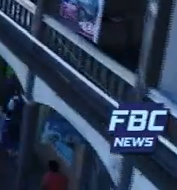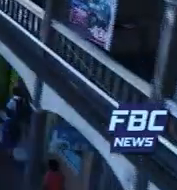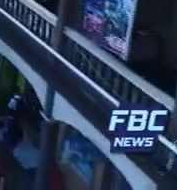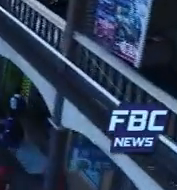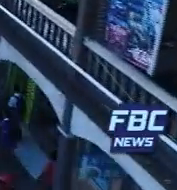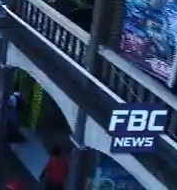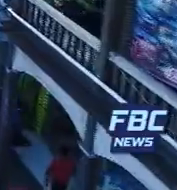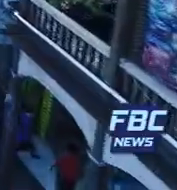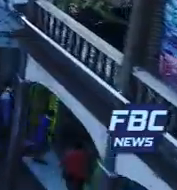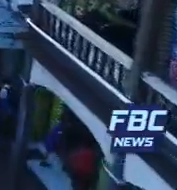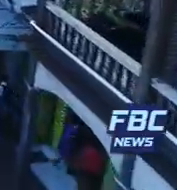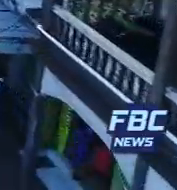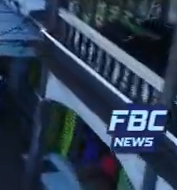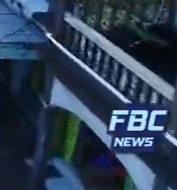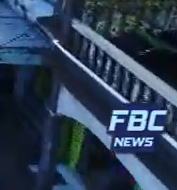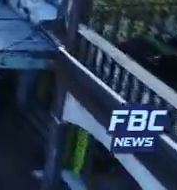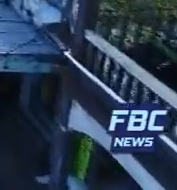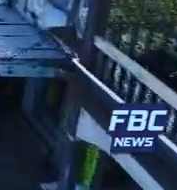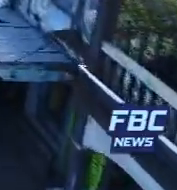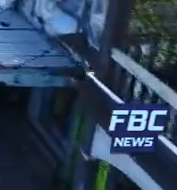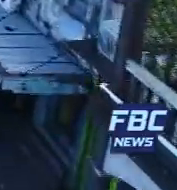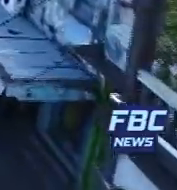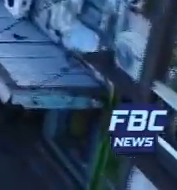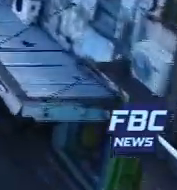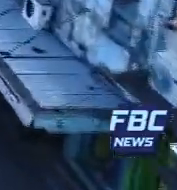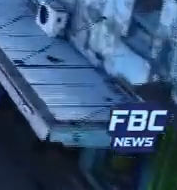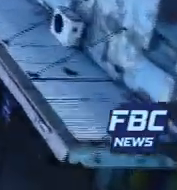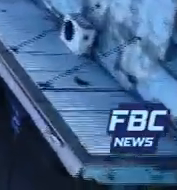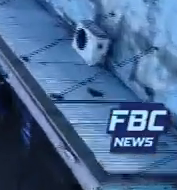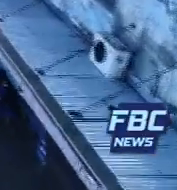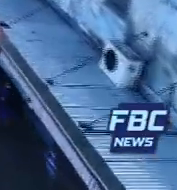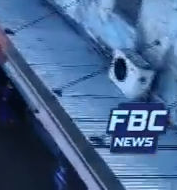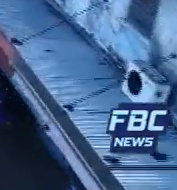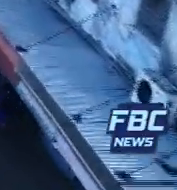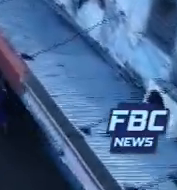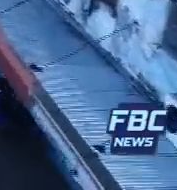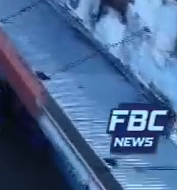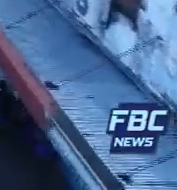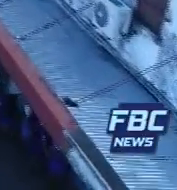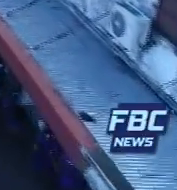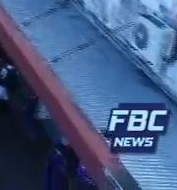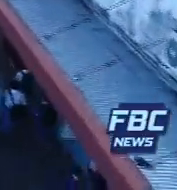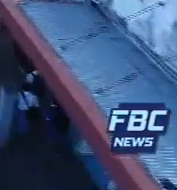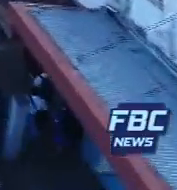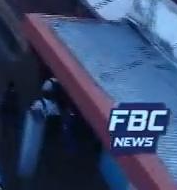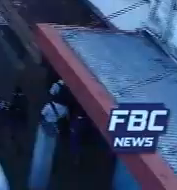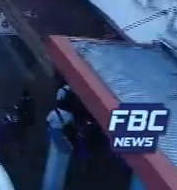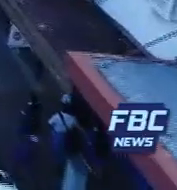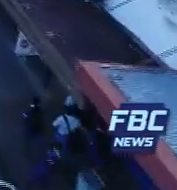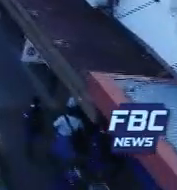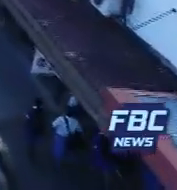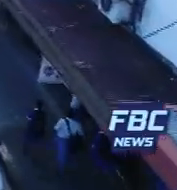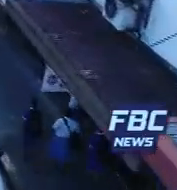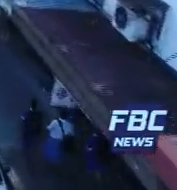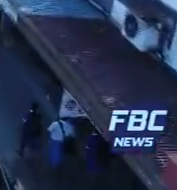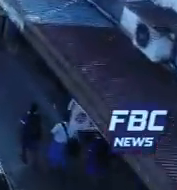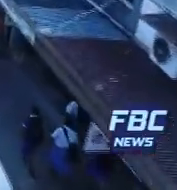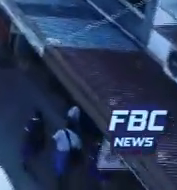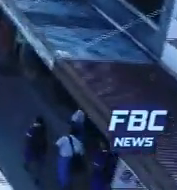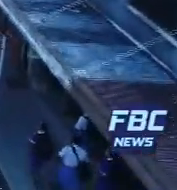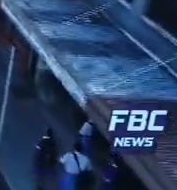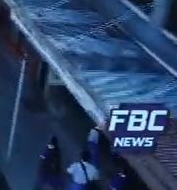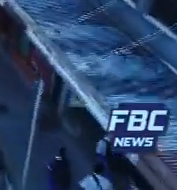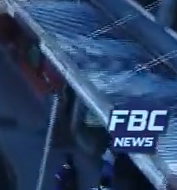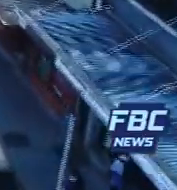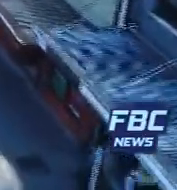issued compared to 74 in January 2019. Suva City Council was able to issue renewal of